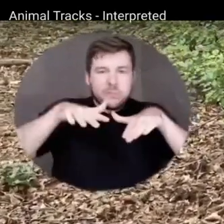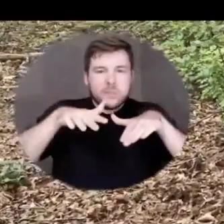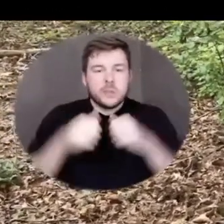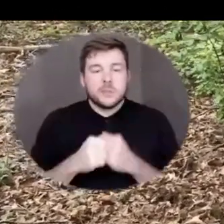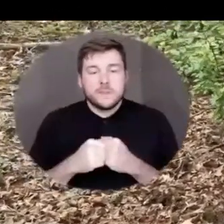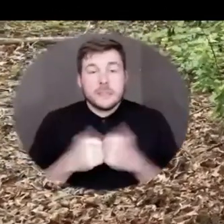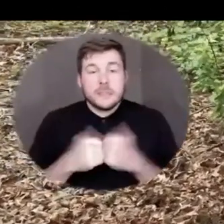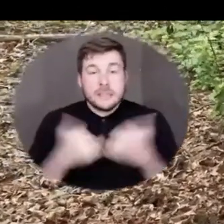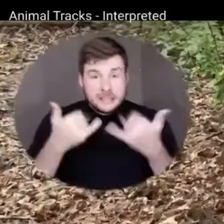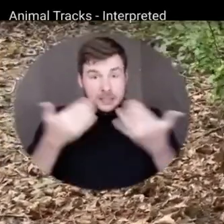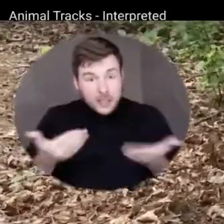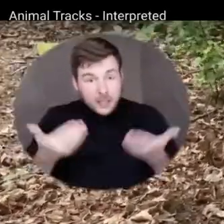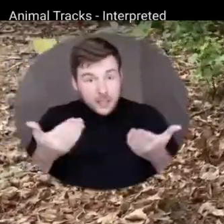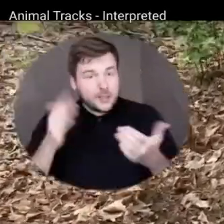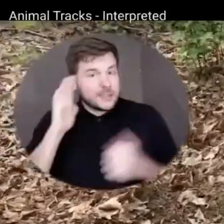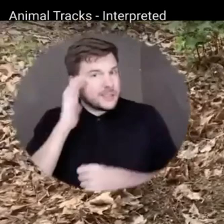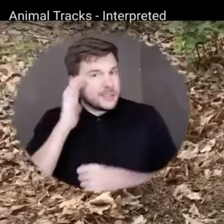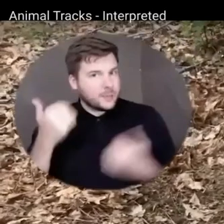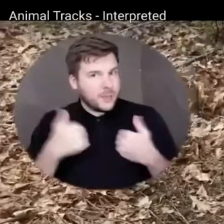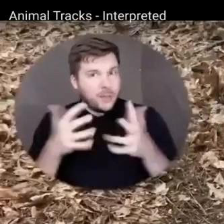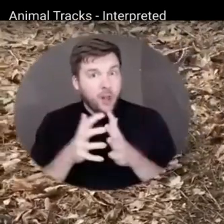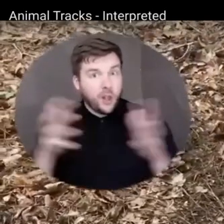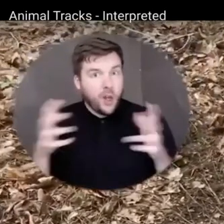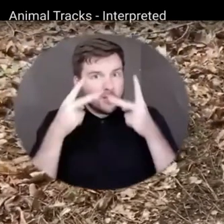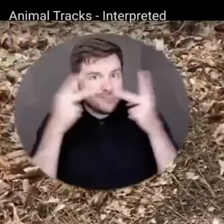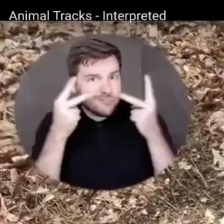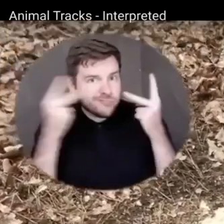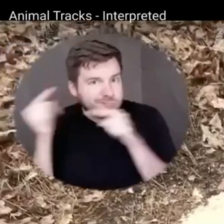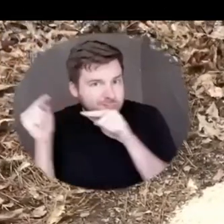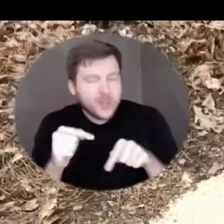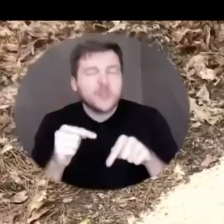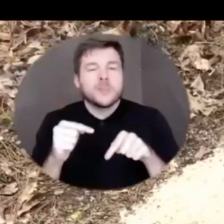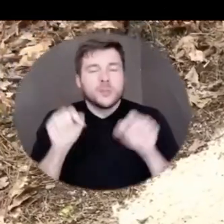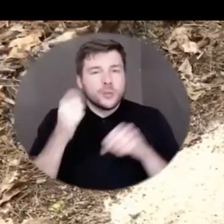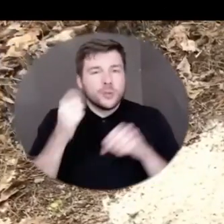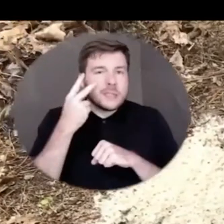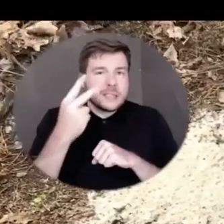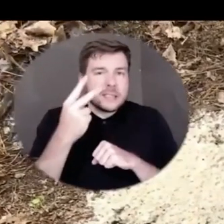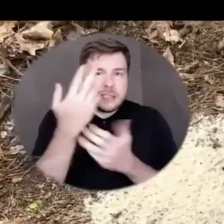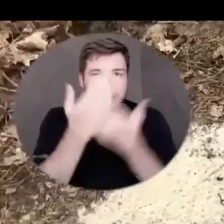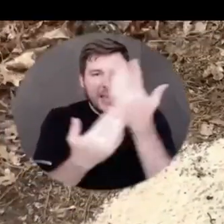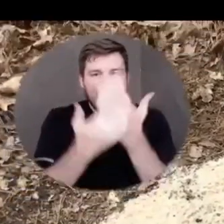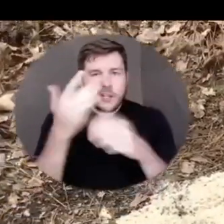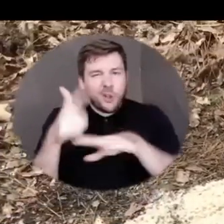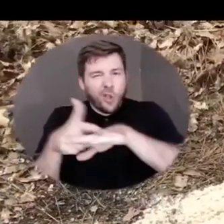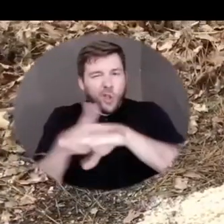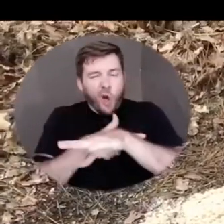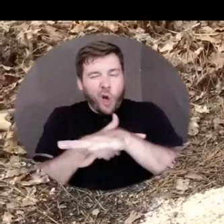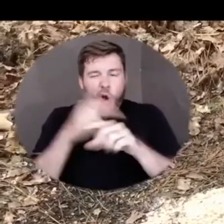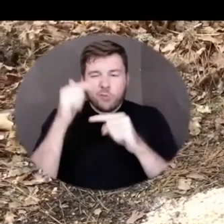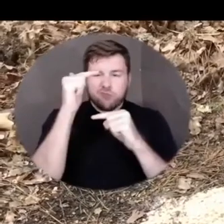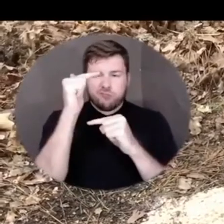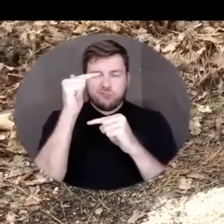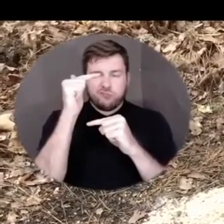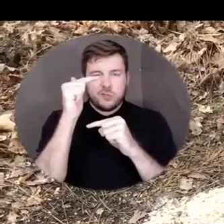So here in this scent station, it looks like we had a lot of raccoon visitors. You can see the really long handprints here. So raccoons have a